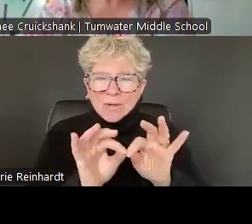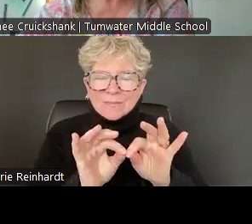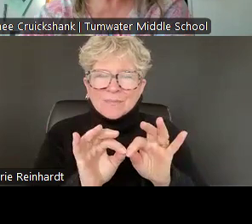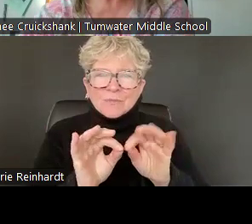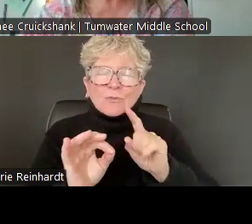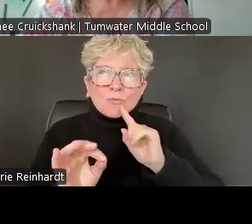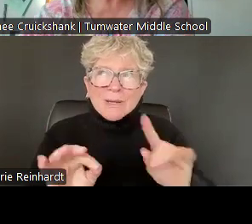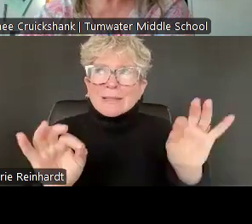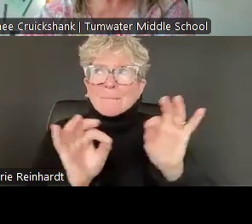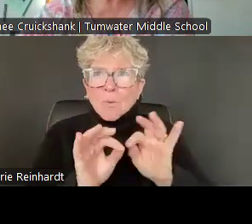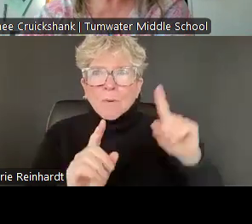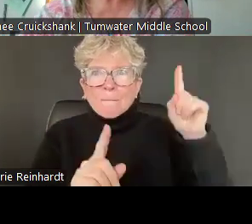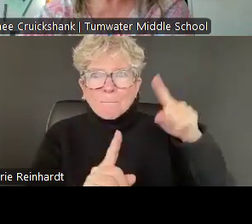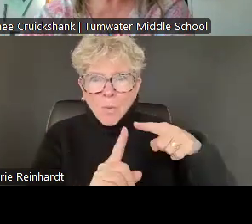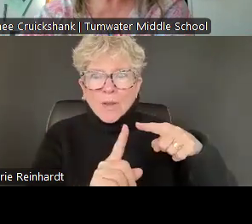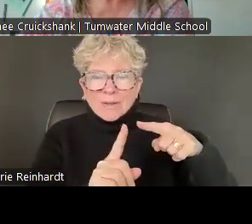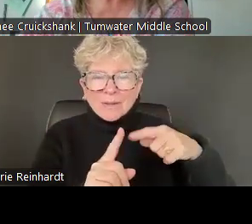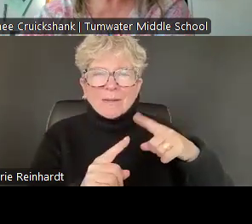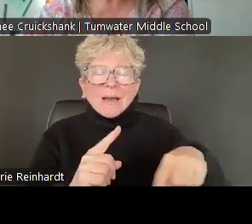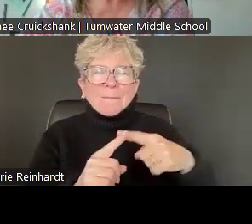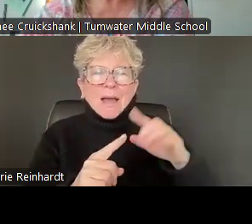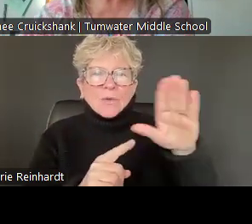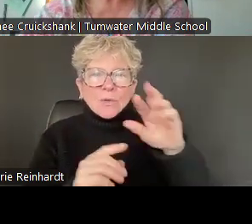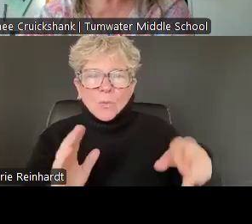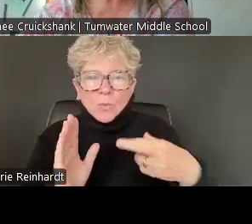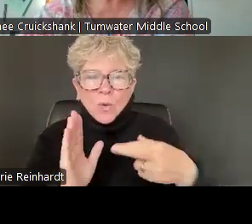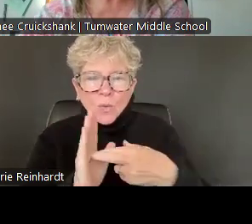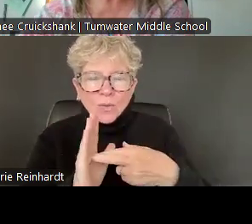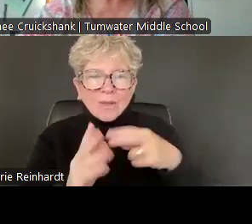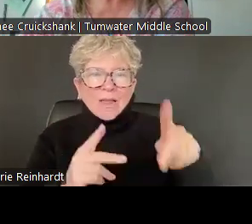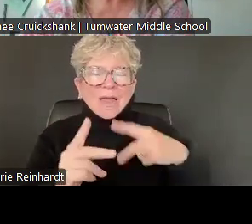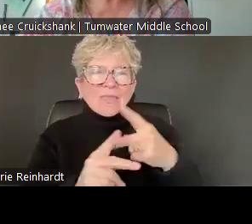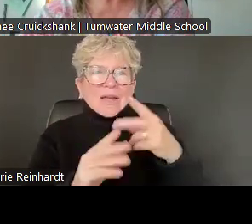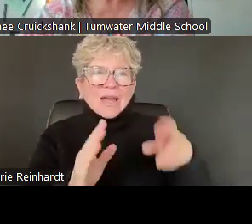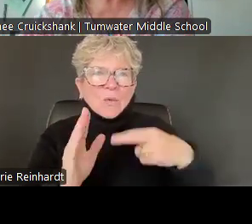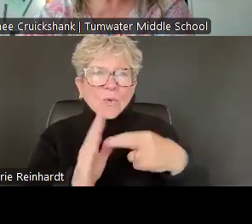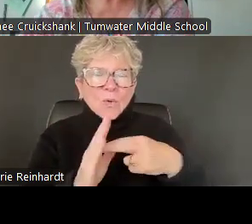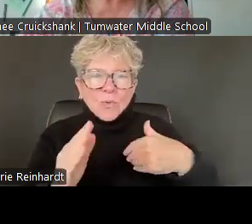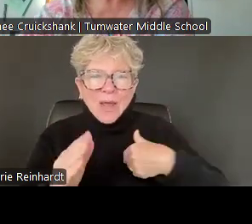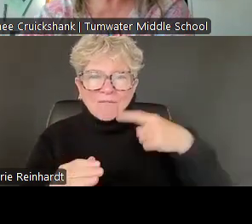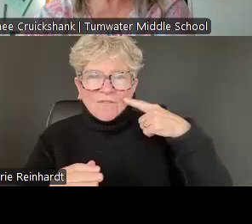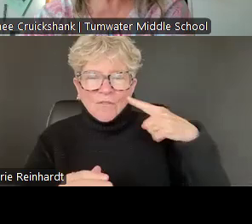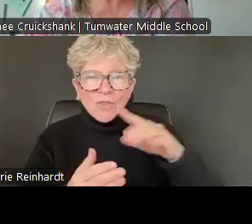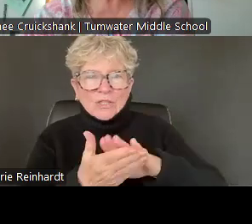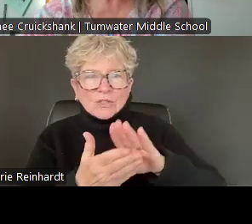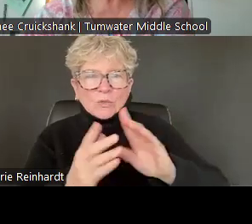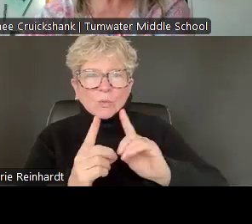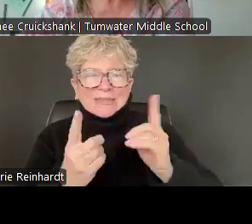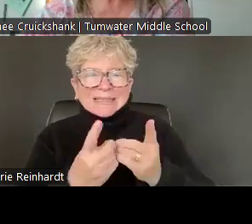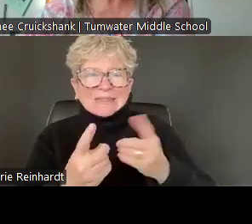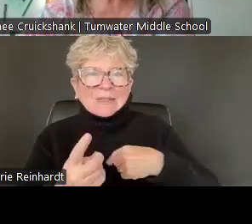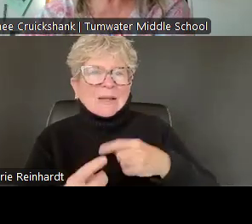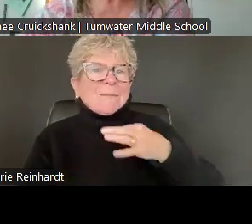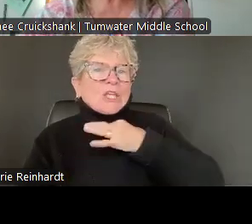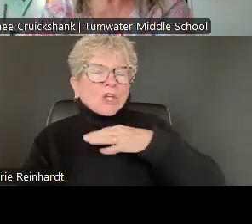really important point about your role and the kind of role you play for the district. And I'm curious to know a little bit more